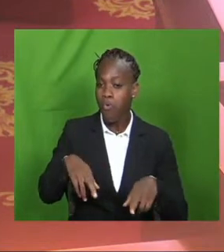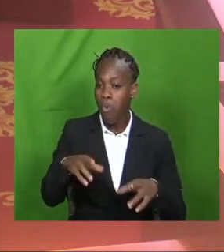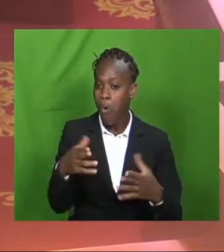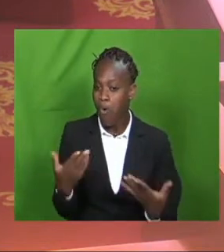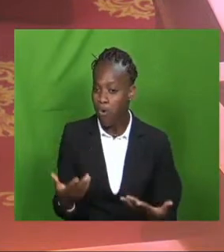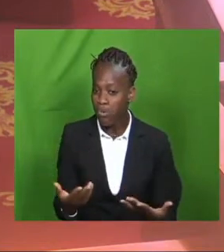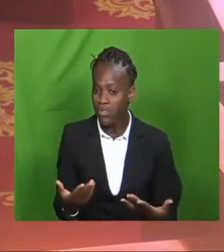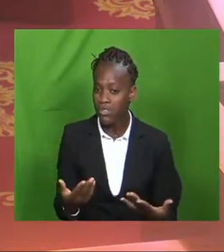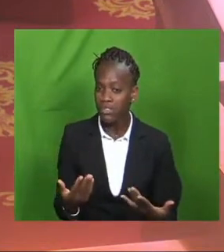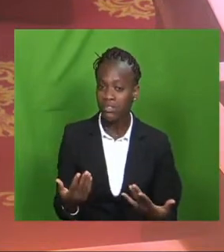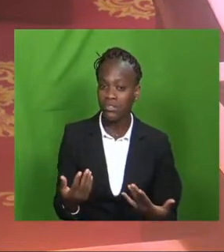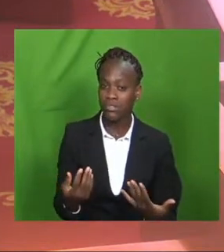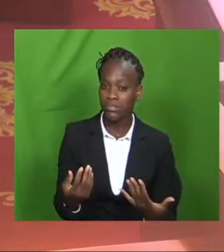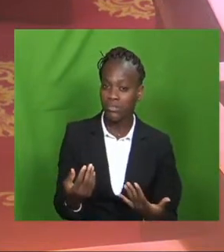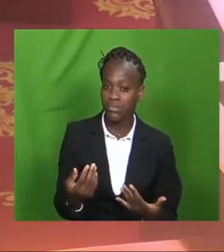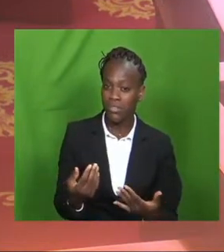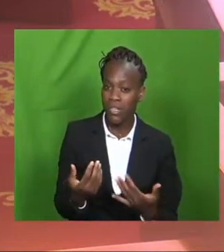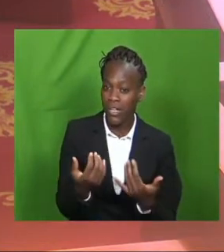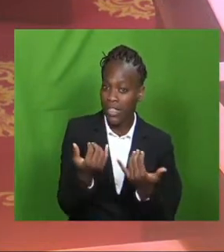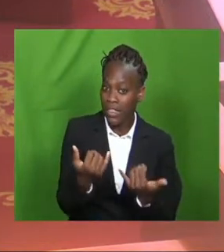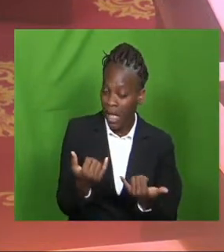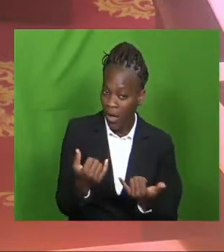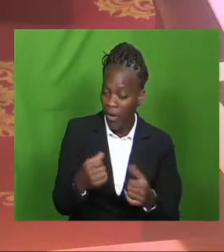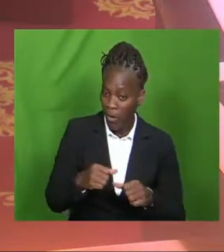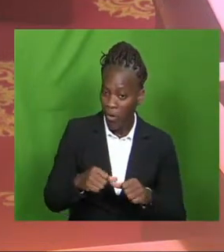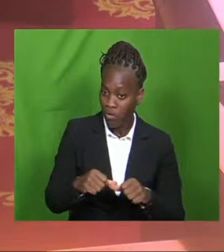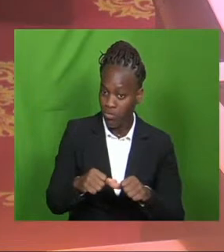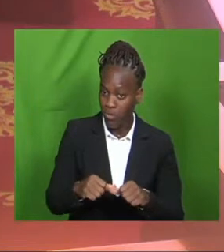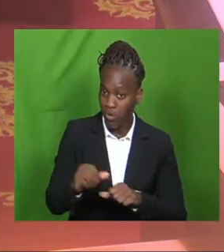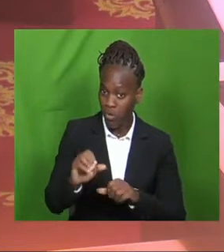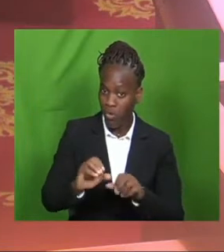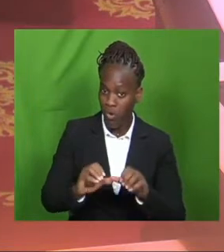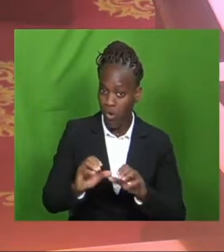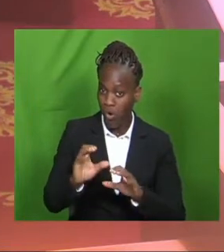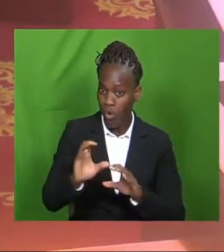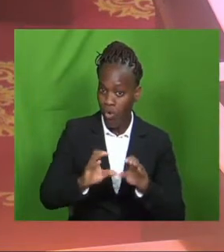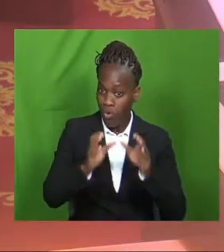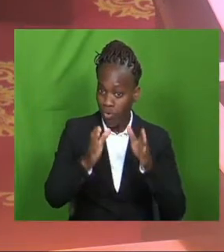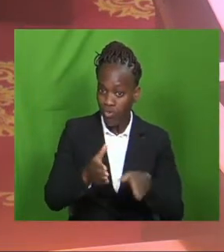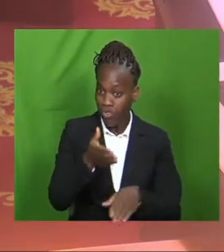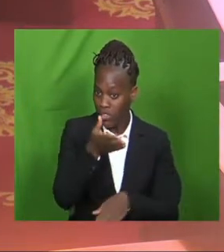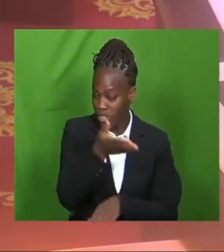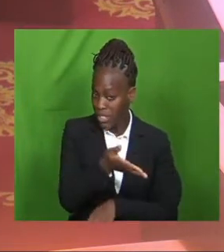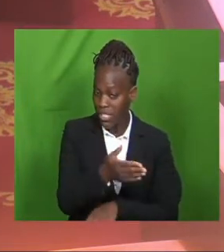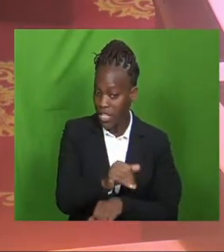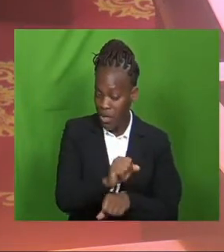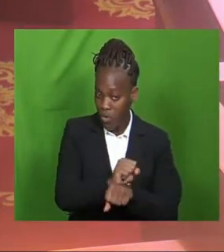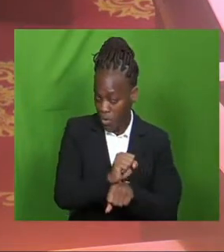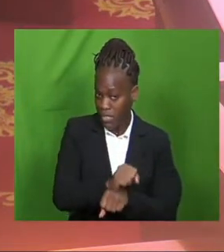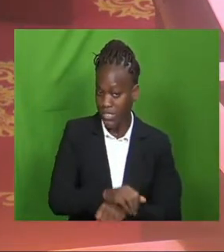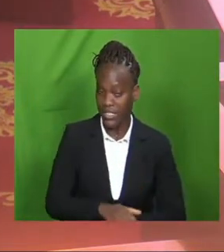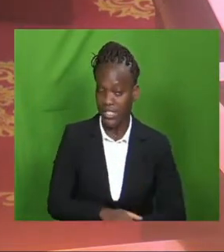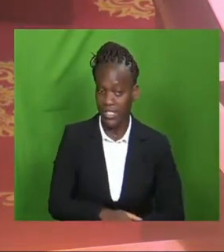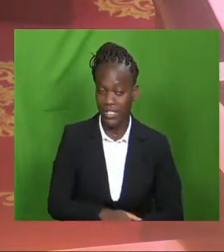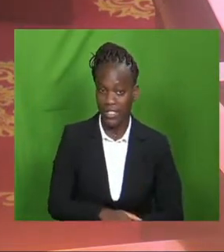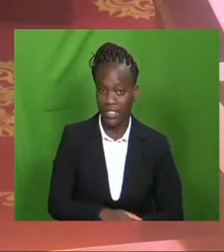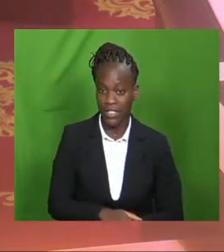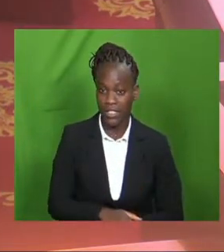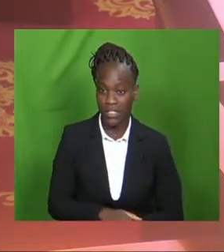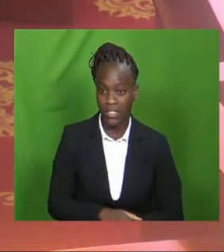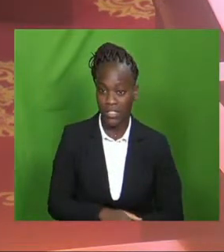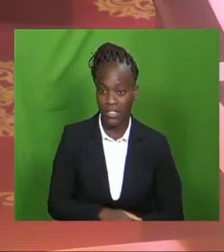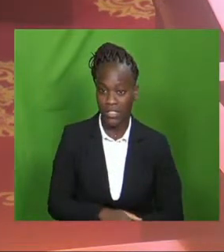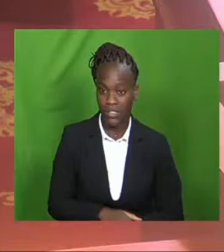Bunche road currently ongoing. Contractor, strong contractor, Maripoma is on it working. And